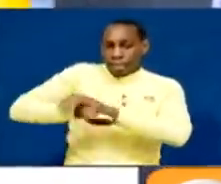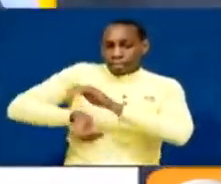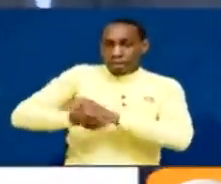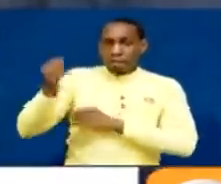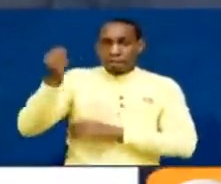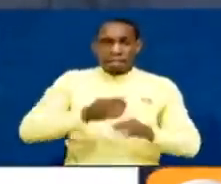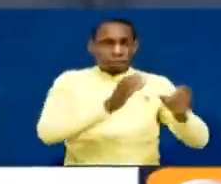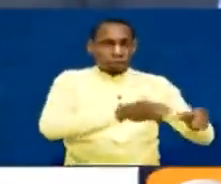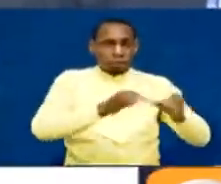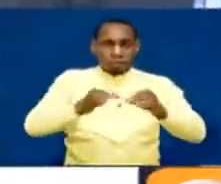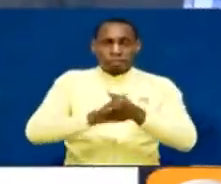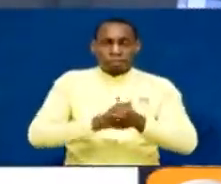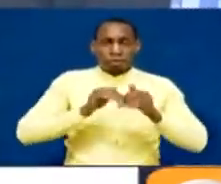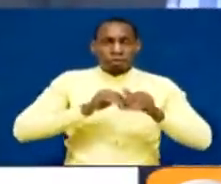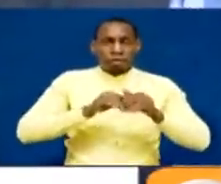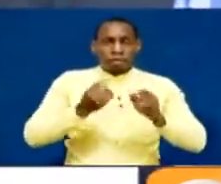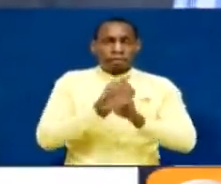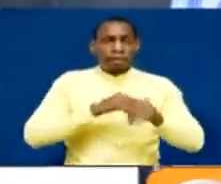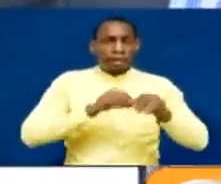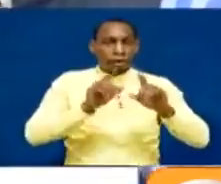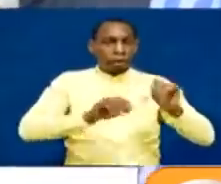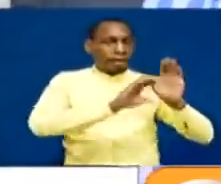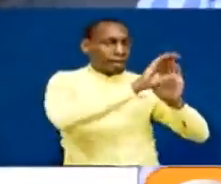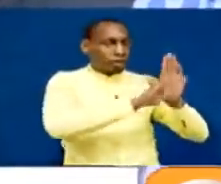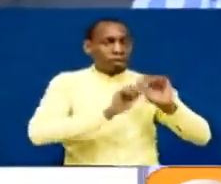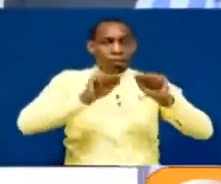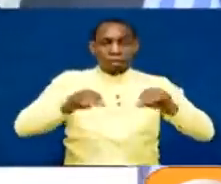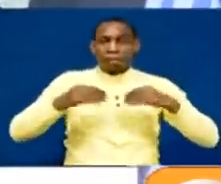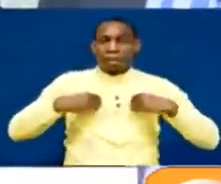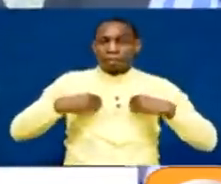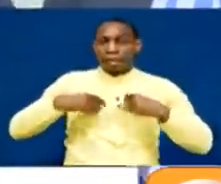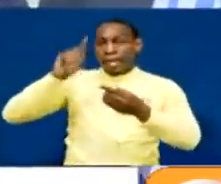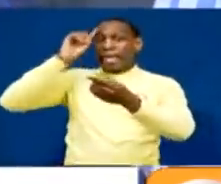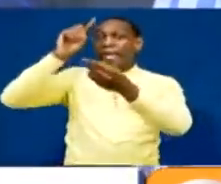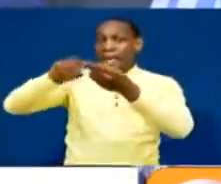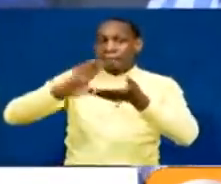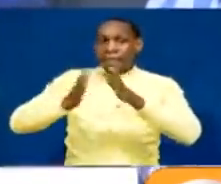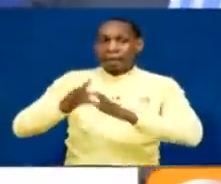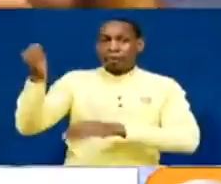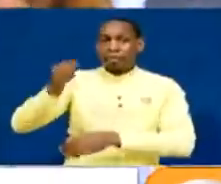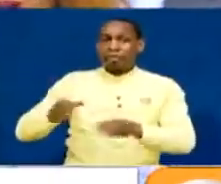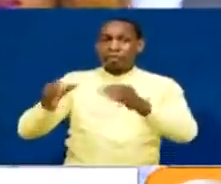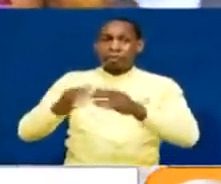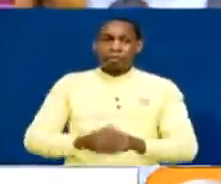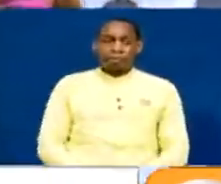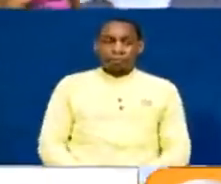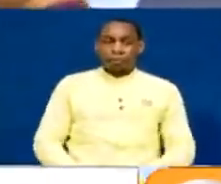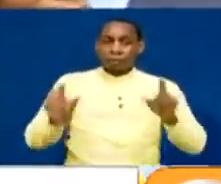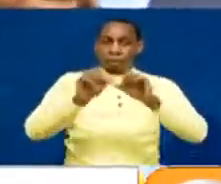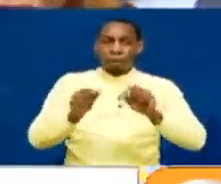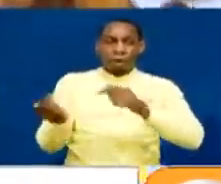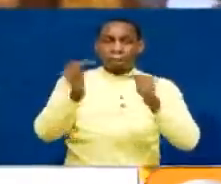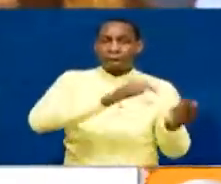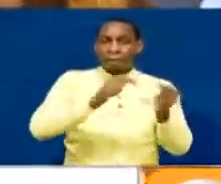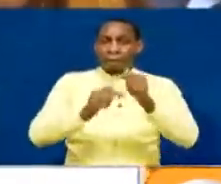of political parties as set out in our constitution so that it can allow Azimio to become a political party. Cheche